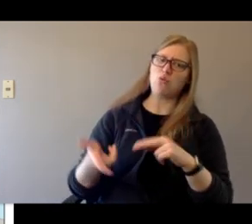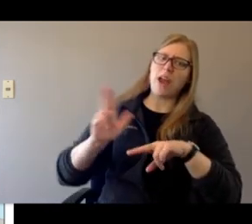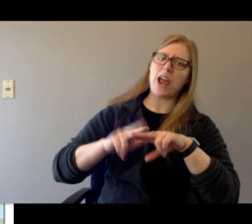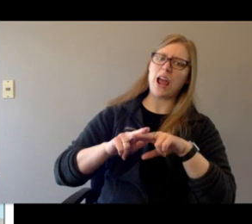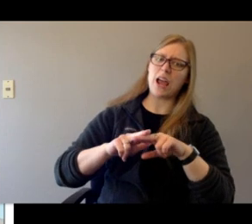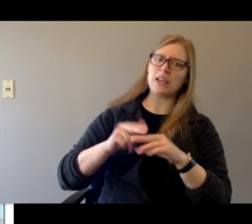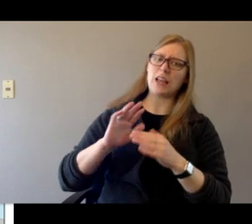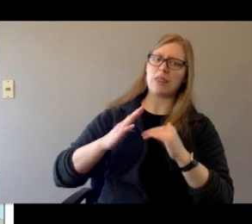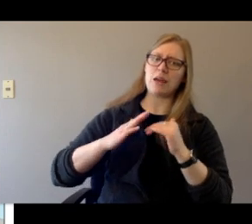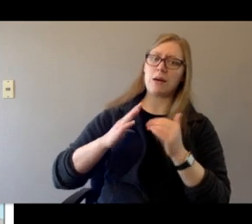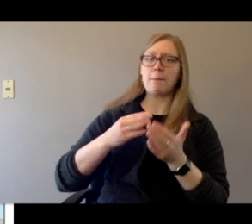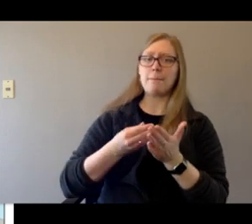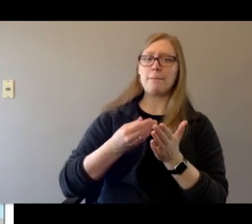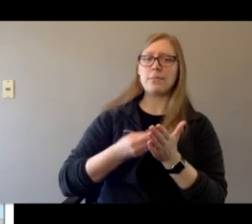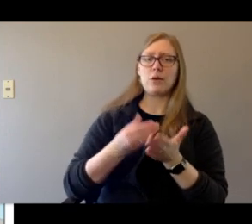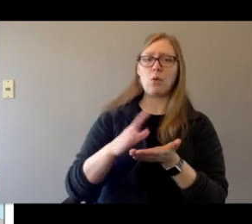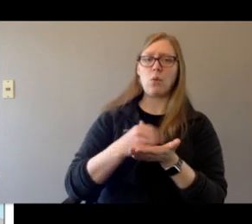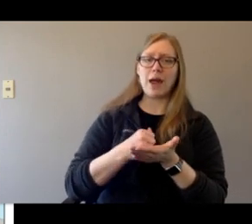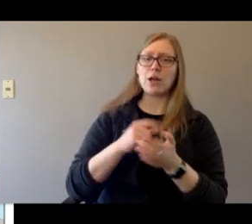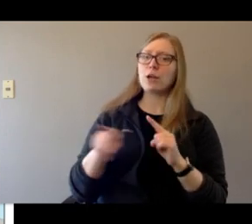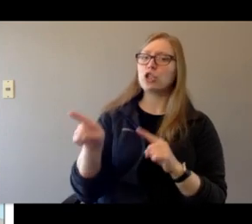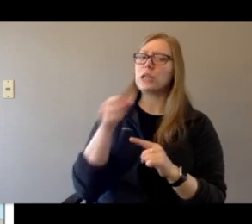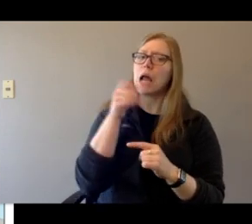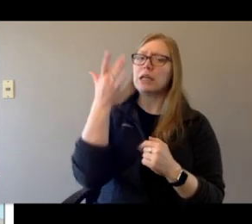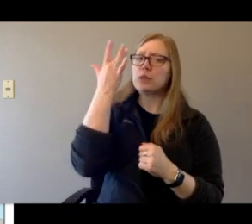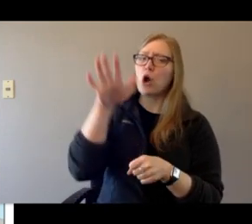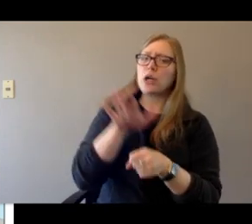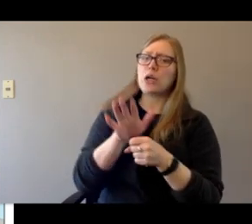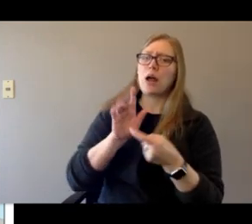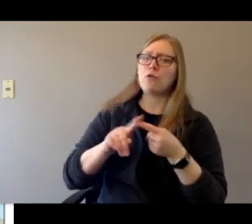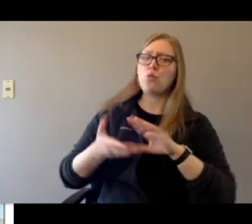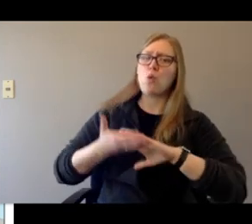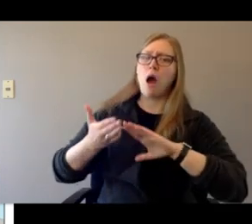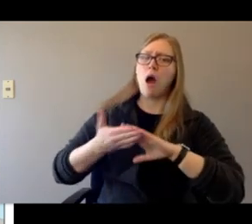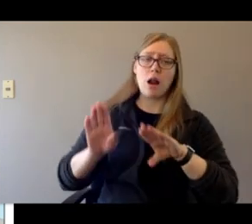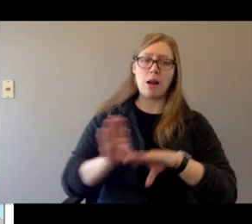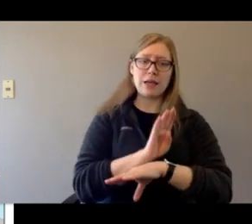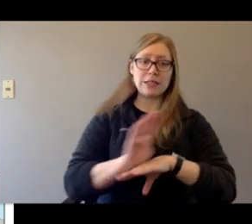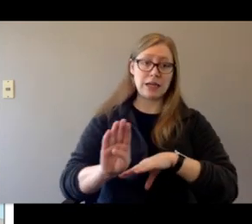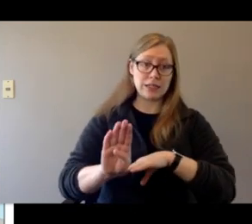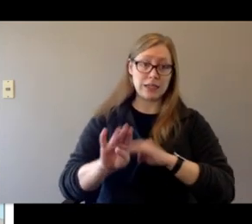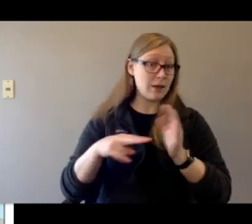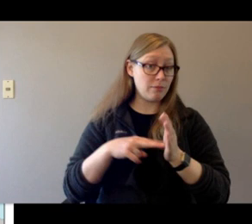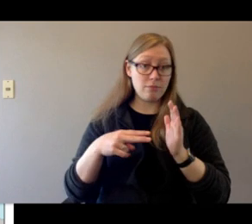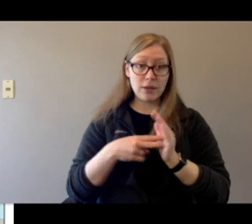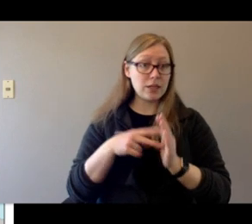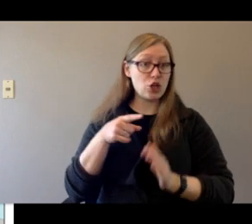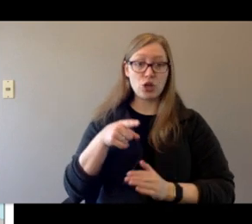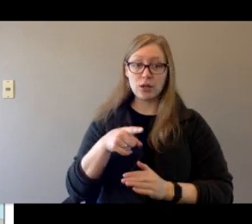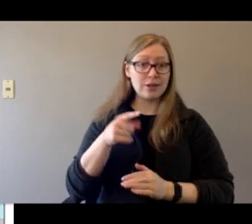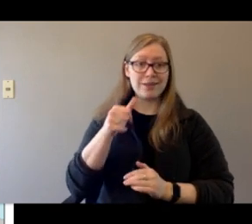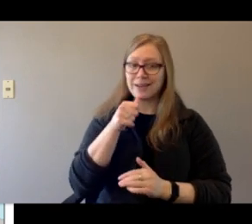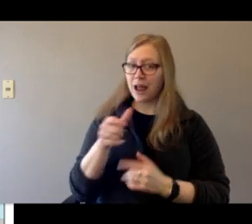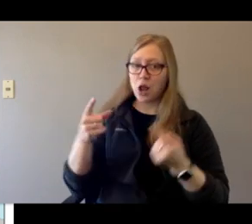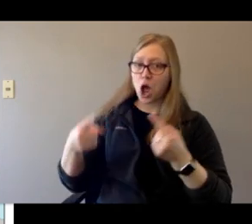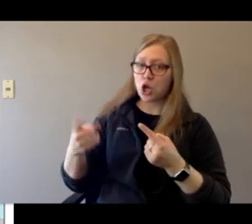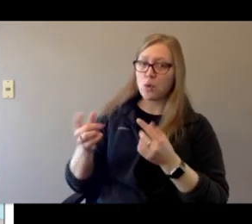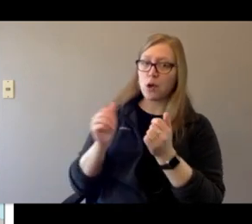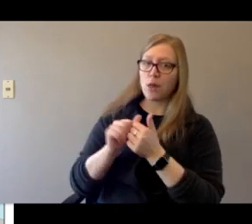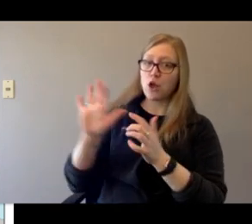a business. Okay, so not attacking or not arguing with her